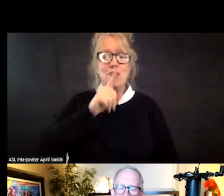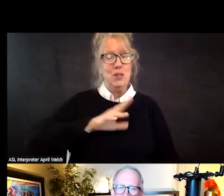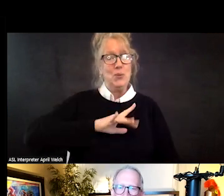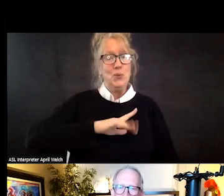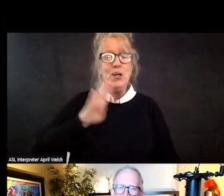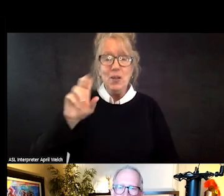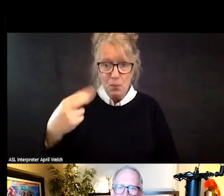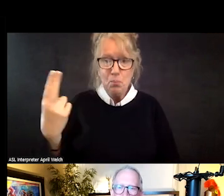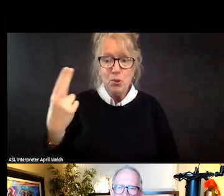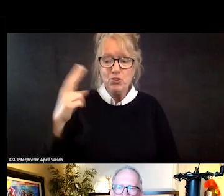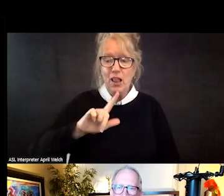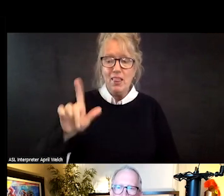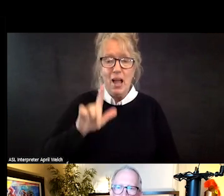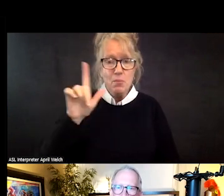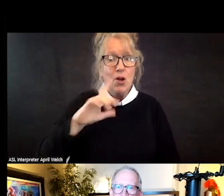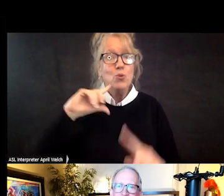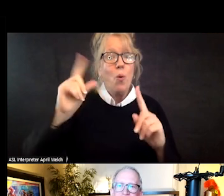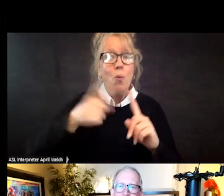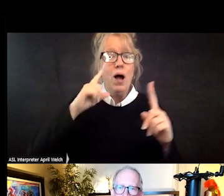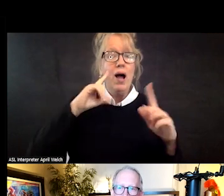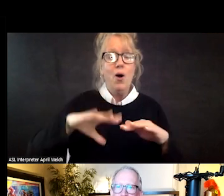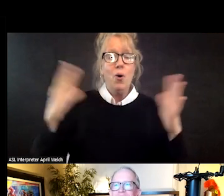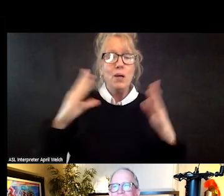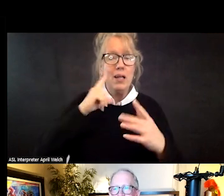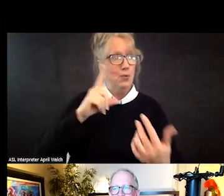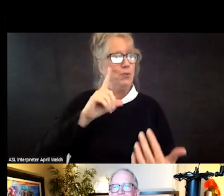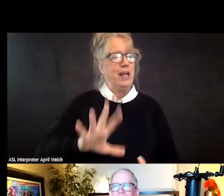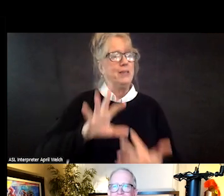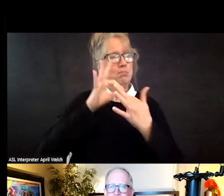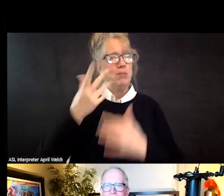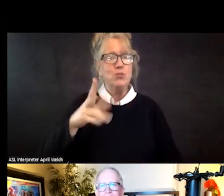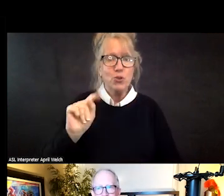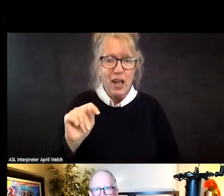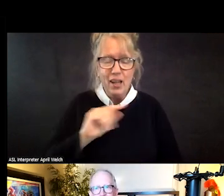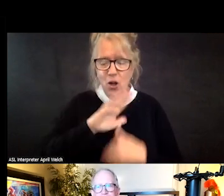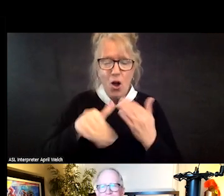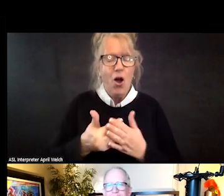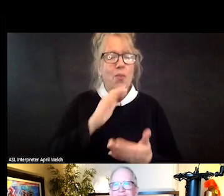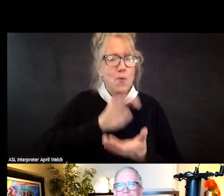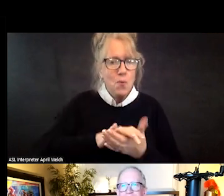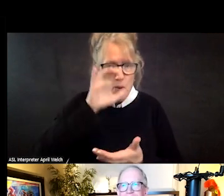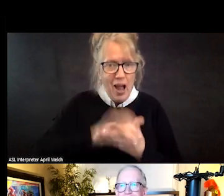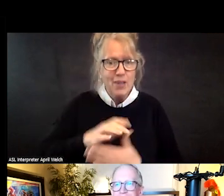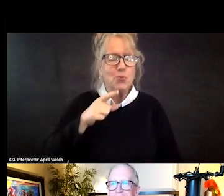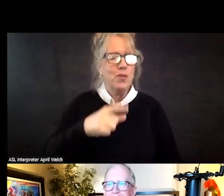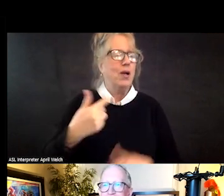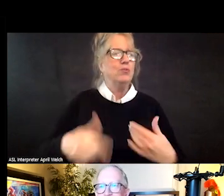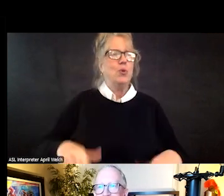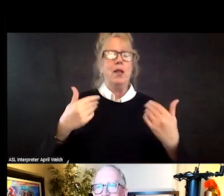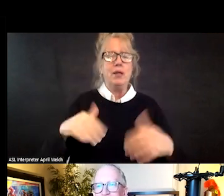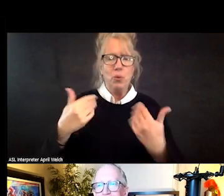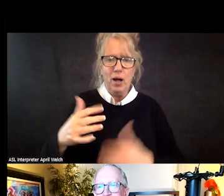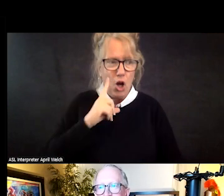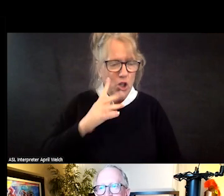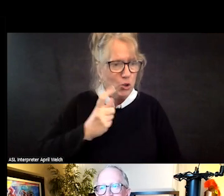Library, so when it opened up, we were his special guests, and so all 5 presidents, all of their wives were there. So I was still going like, "Are you kidding